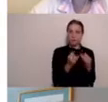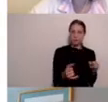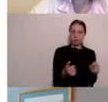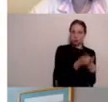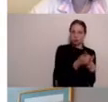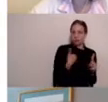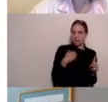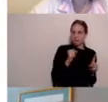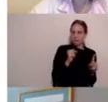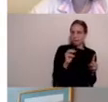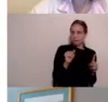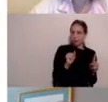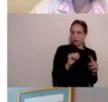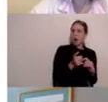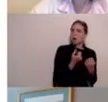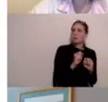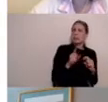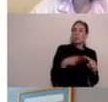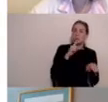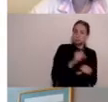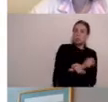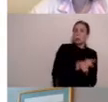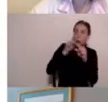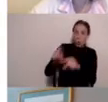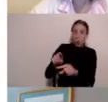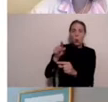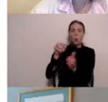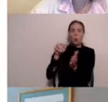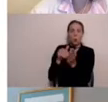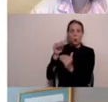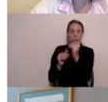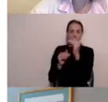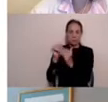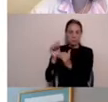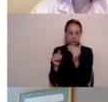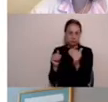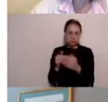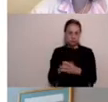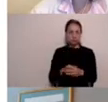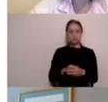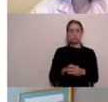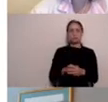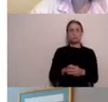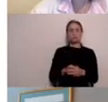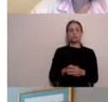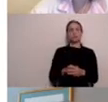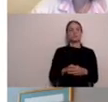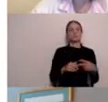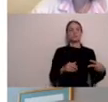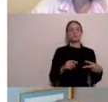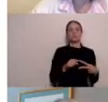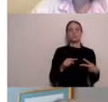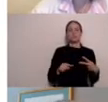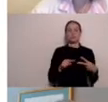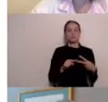enter a healthcare facility. Within the COVID-19 Information Center, there's letters supporting home-based work or school